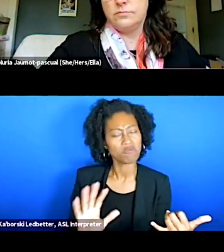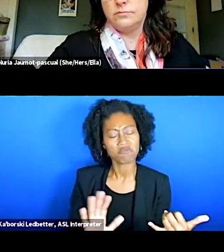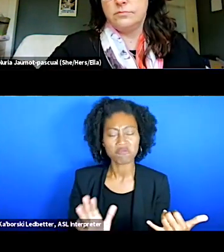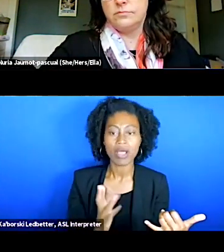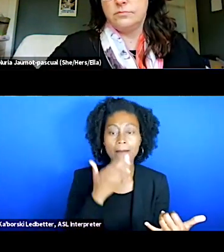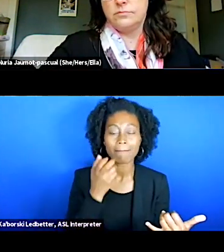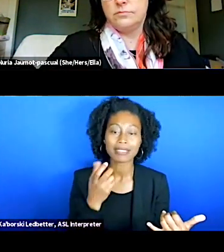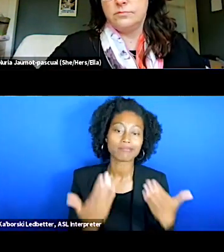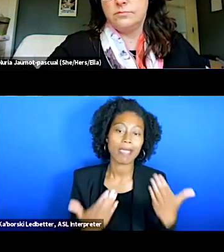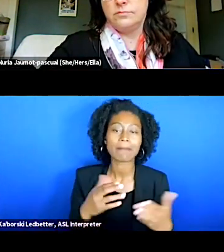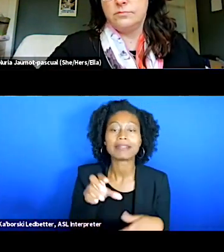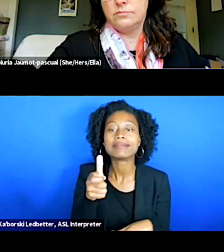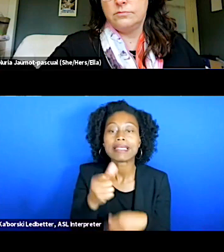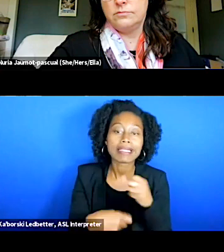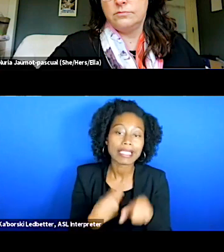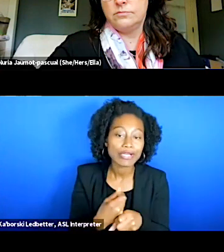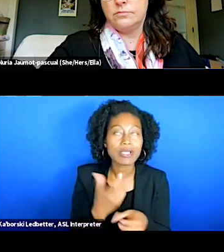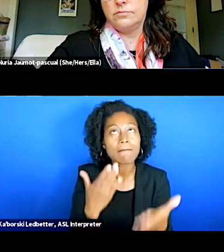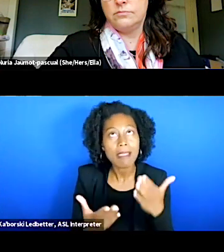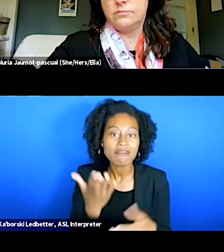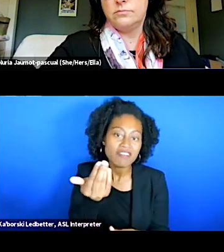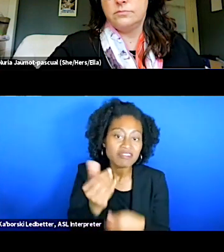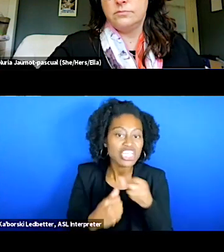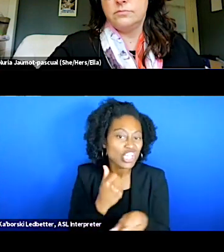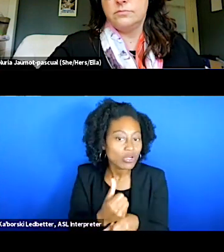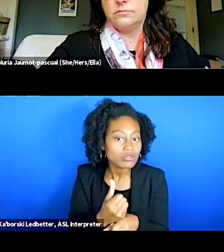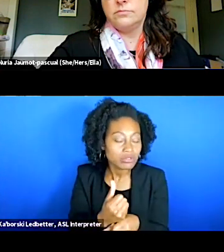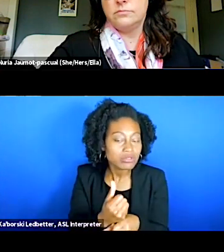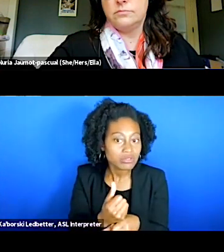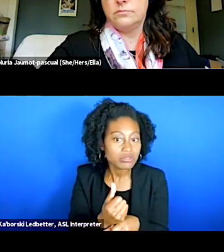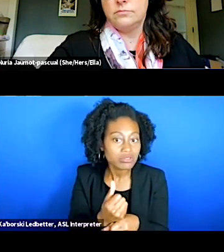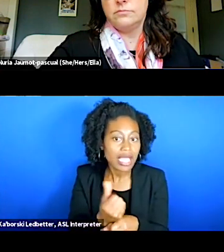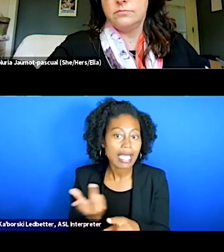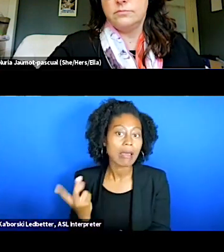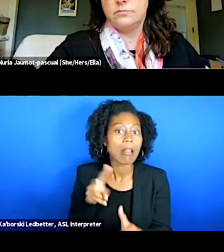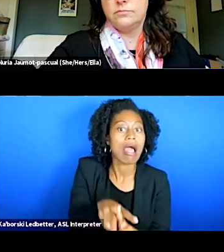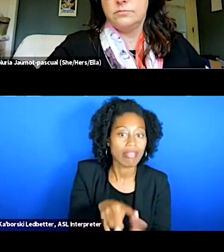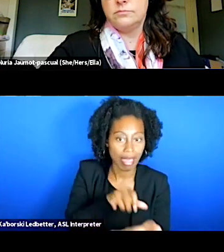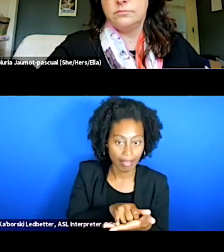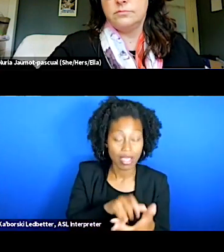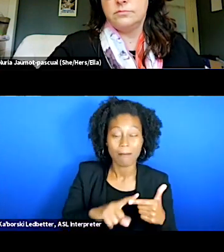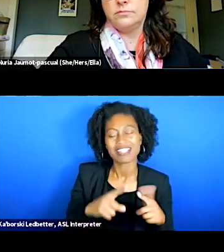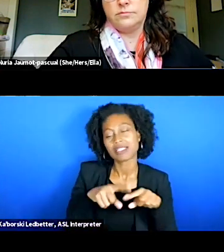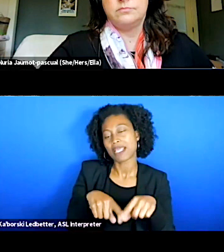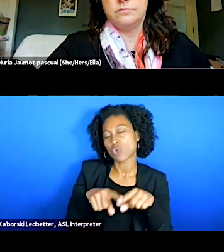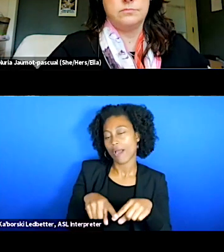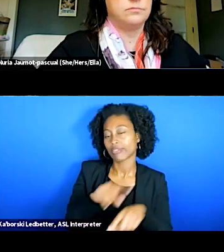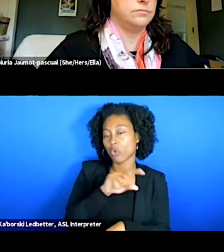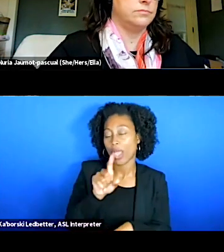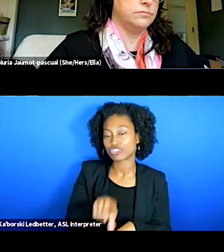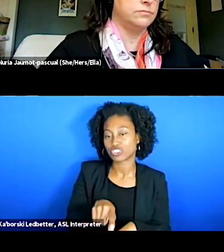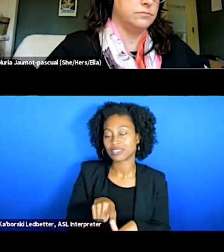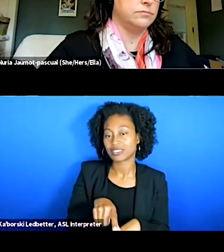we go back maybe 10 or 15. So it really depends on what the question is, and the question will